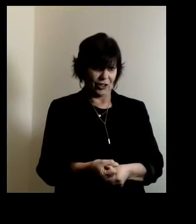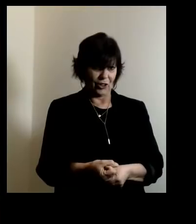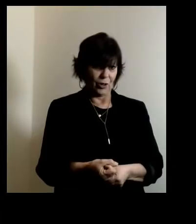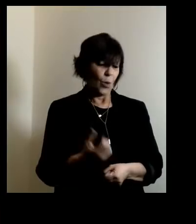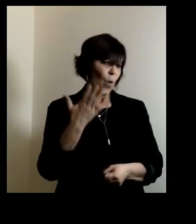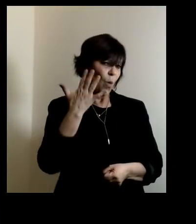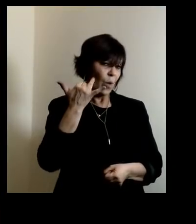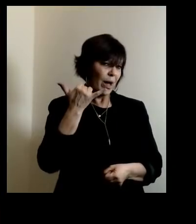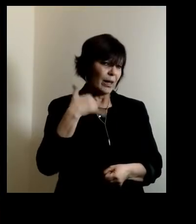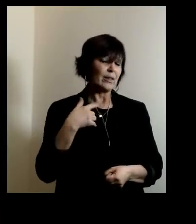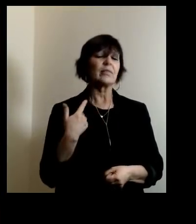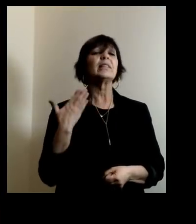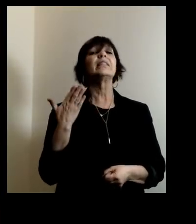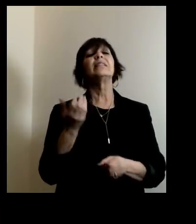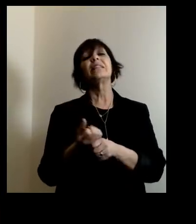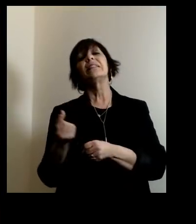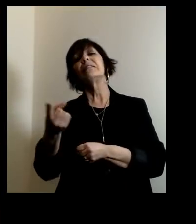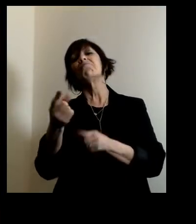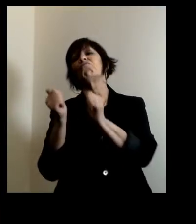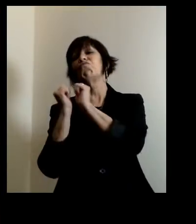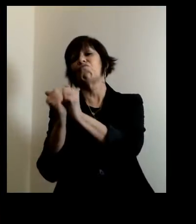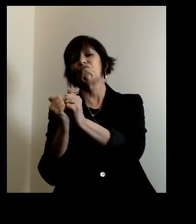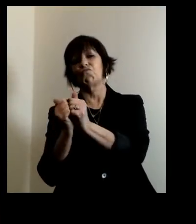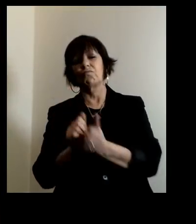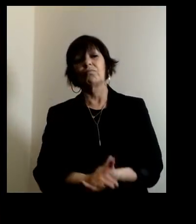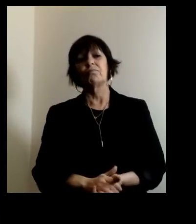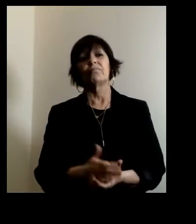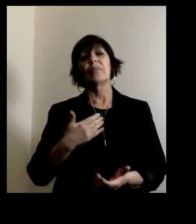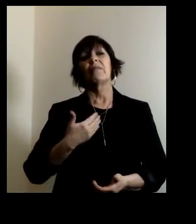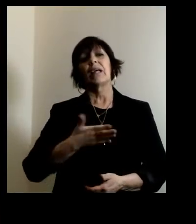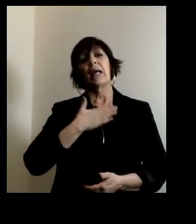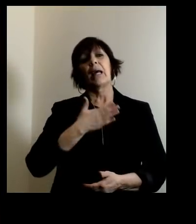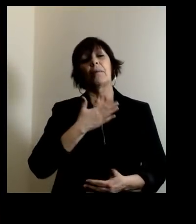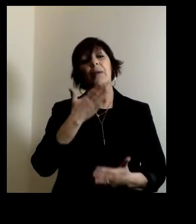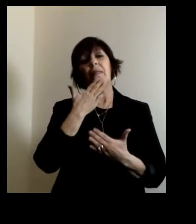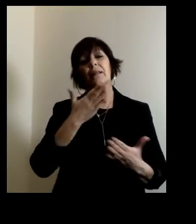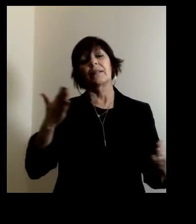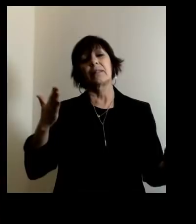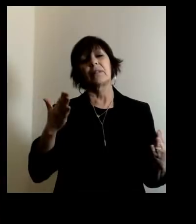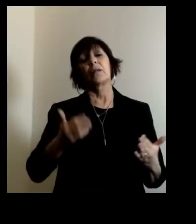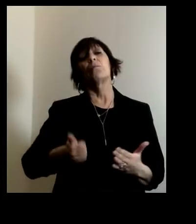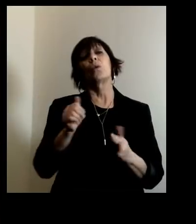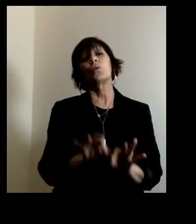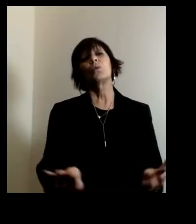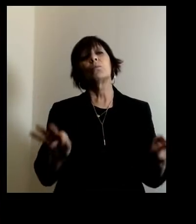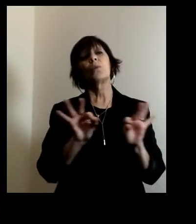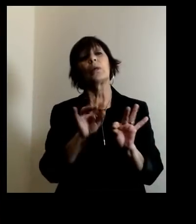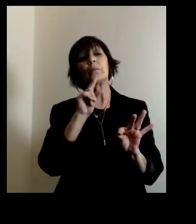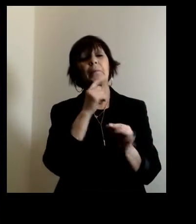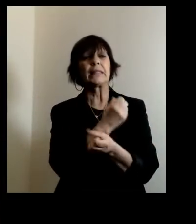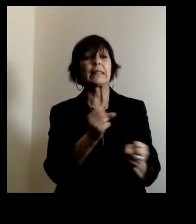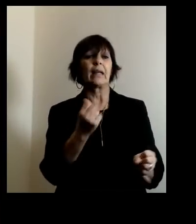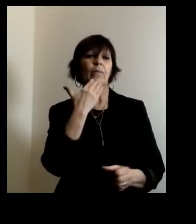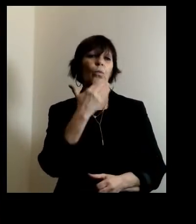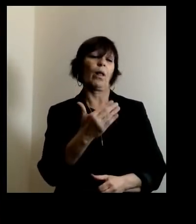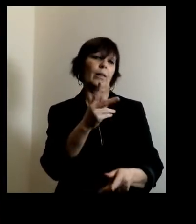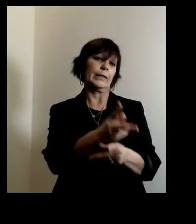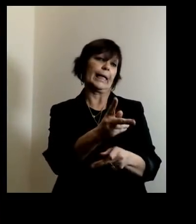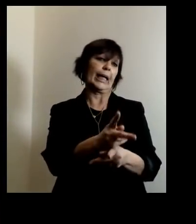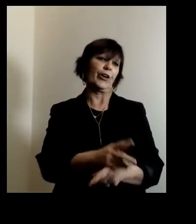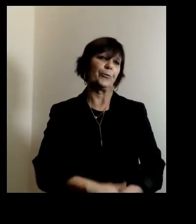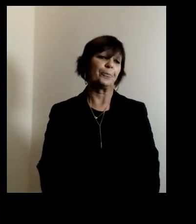we could be together next Thanksgiving. Have a happy Thanksgiving, everyone, and most importantly, be safe and well. Take care.